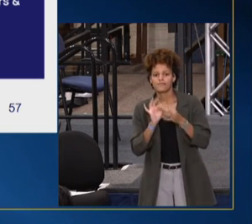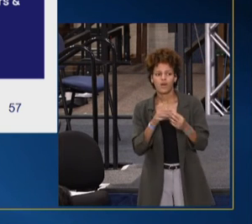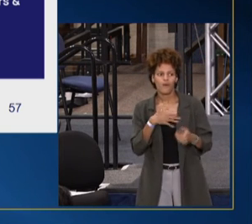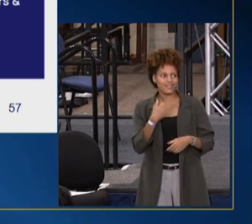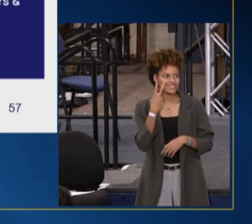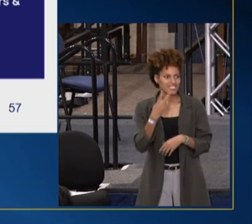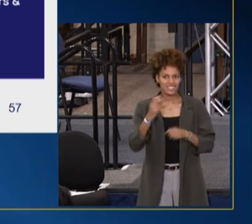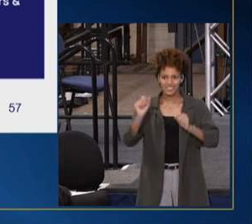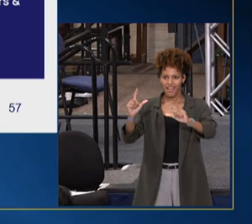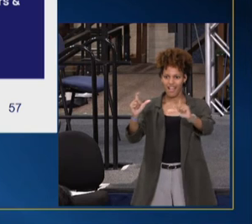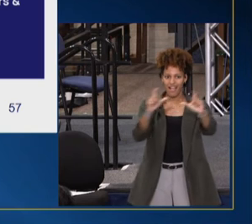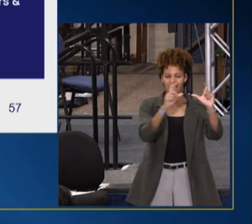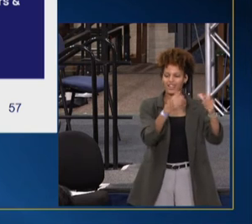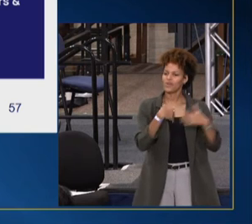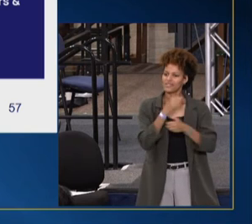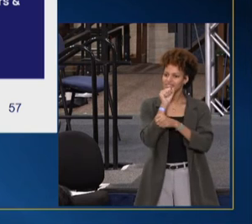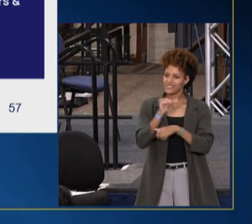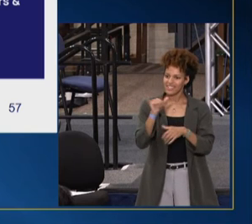one.